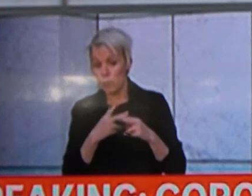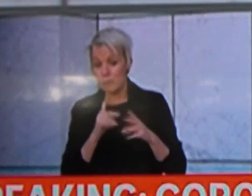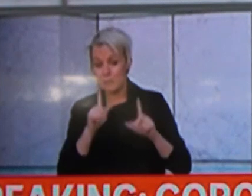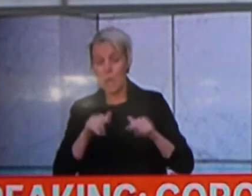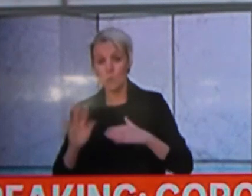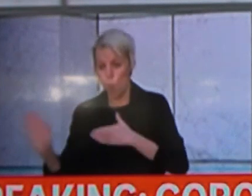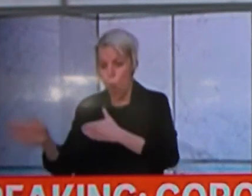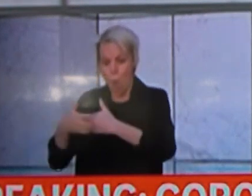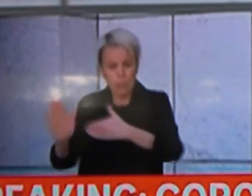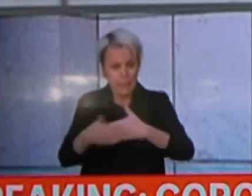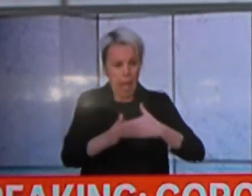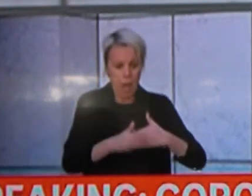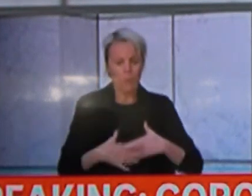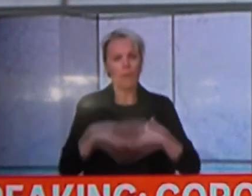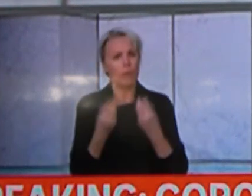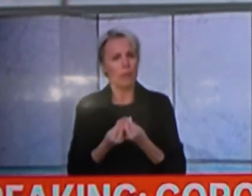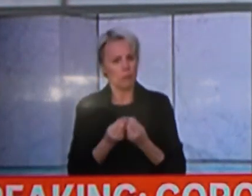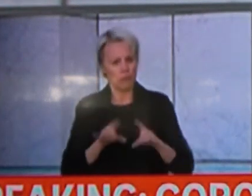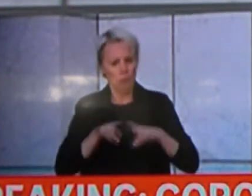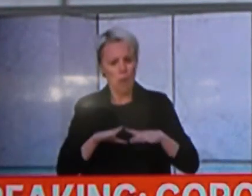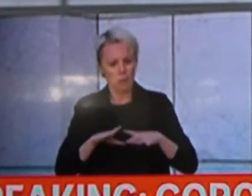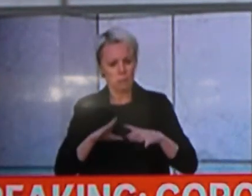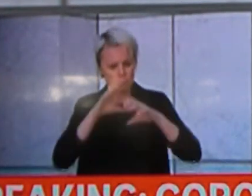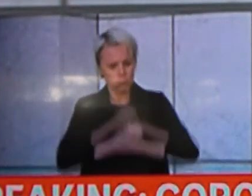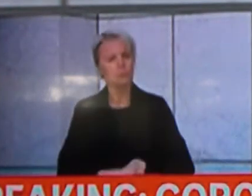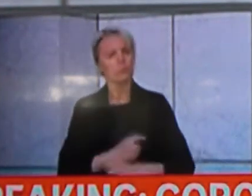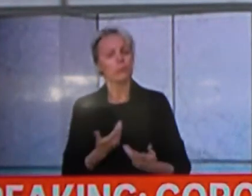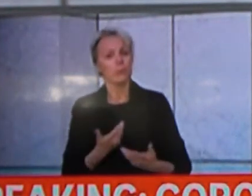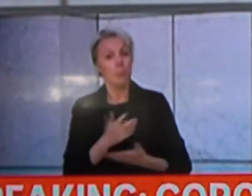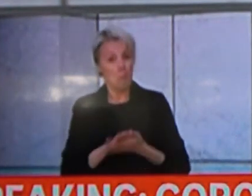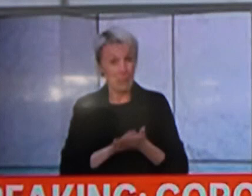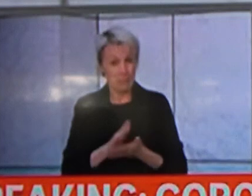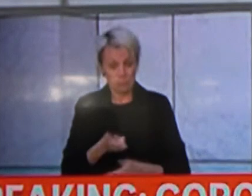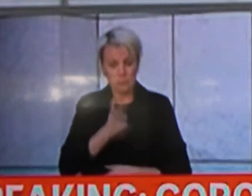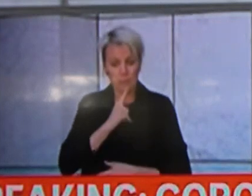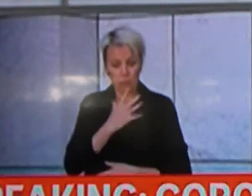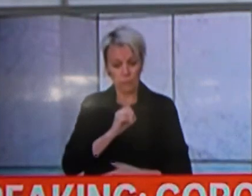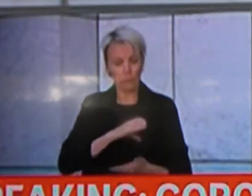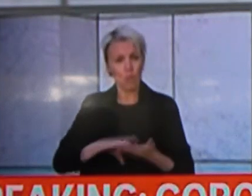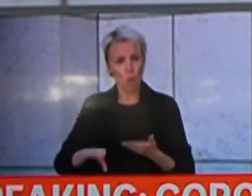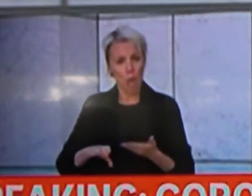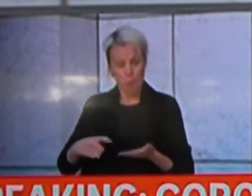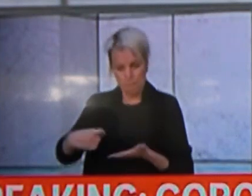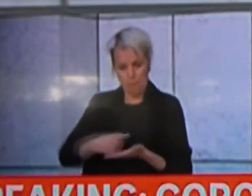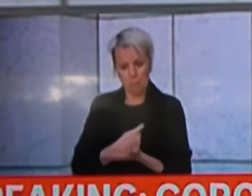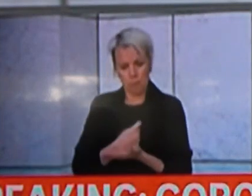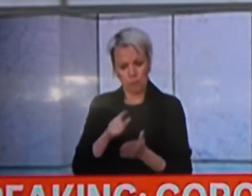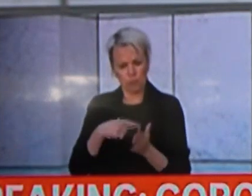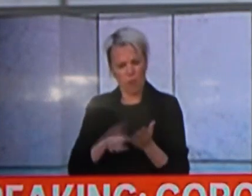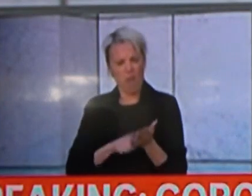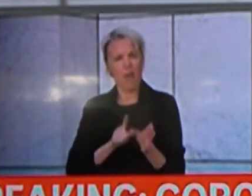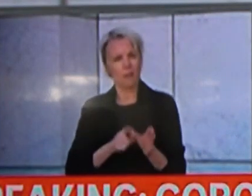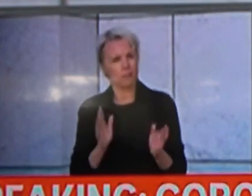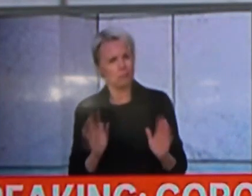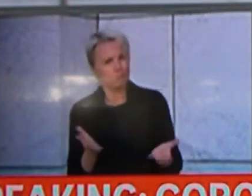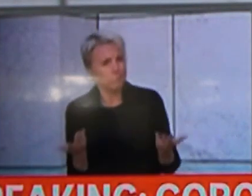regional lockdowns, are you confident that you will get the bang for your buck out of a $750 payment in July? Well, let me make